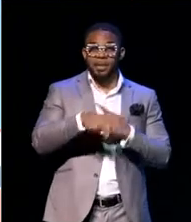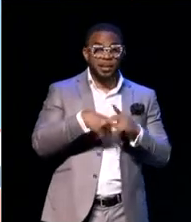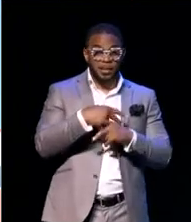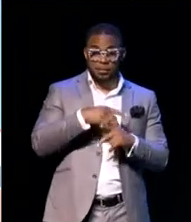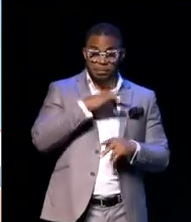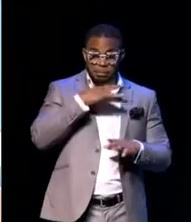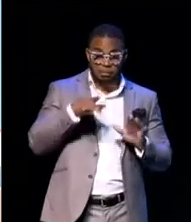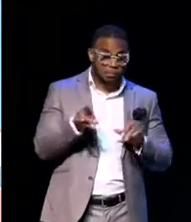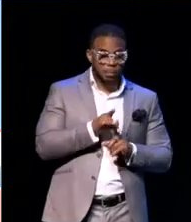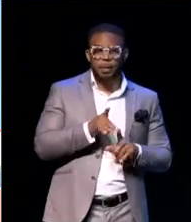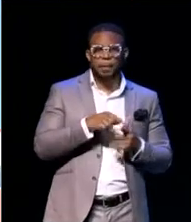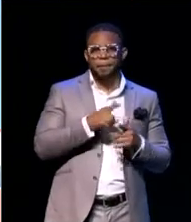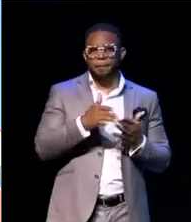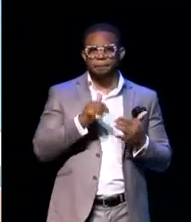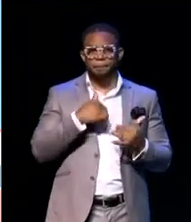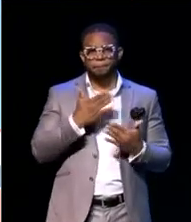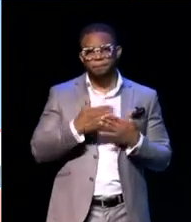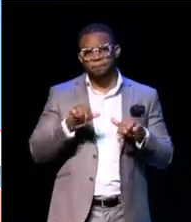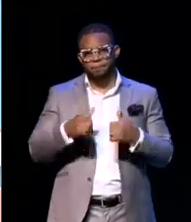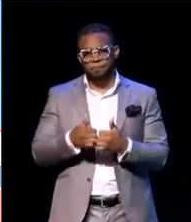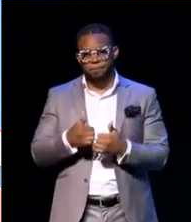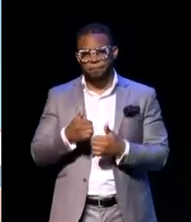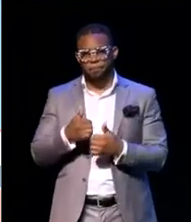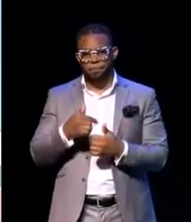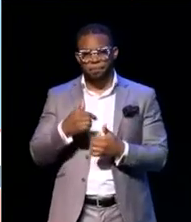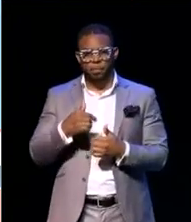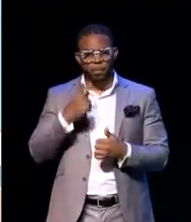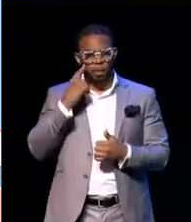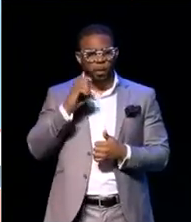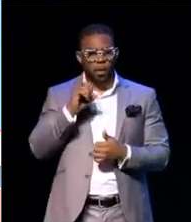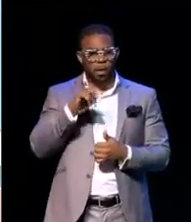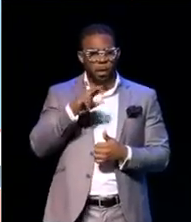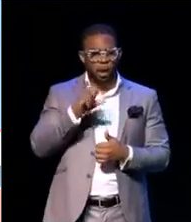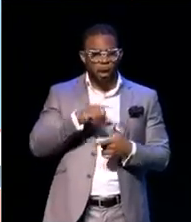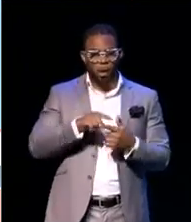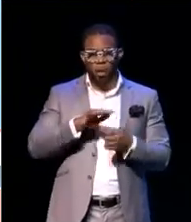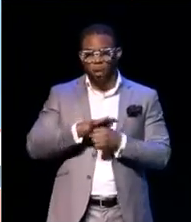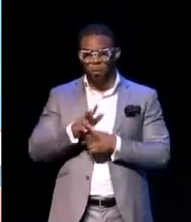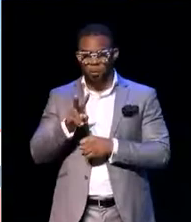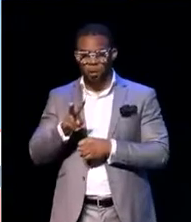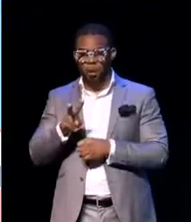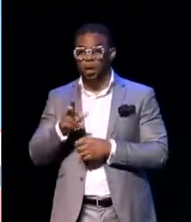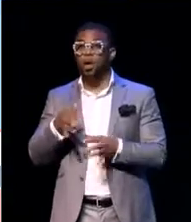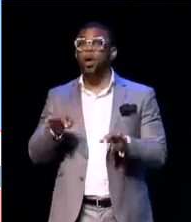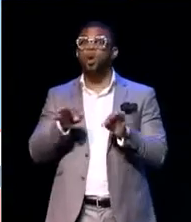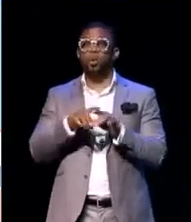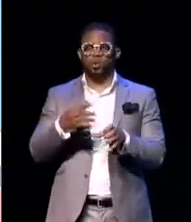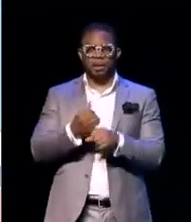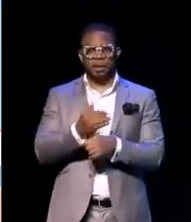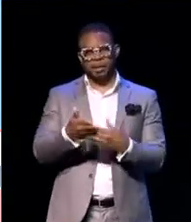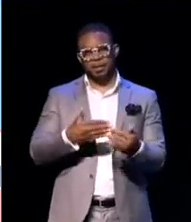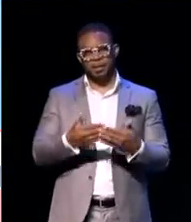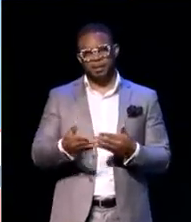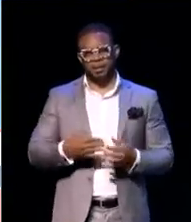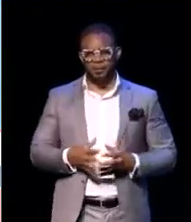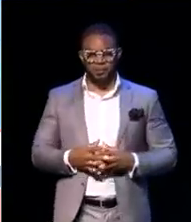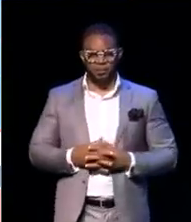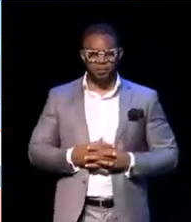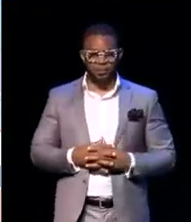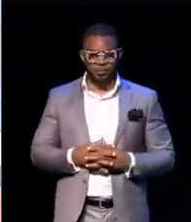of infection, then they may have some challenges with SARS-CoV-2. But it's worth it to get it.